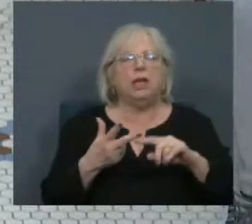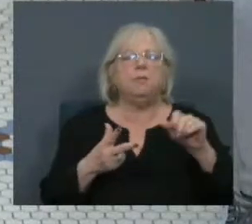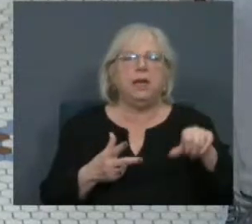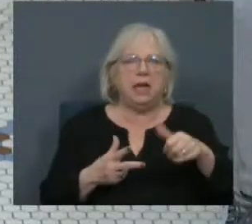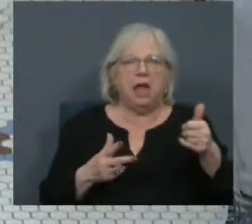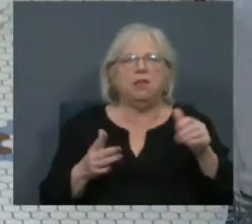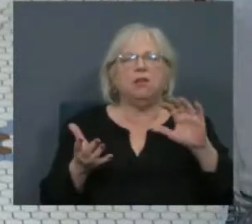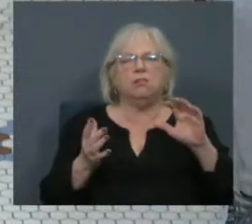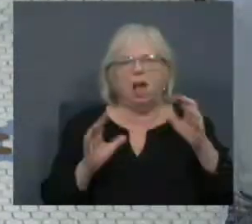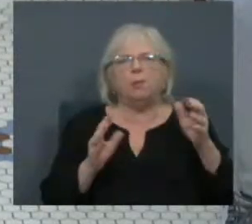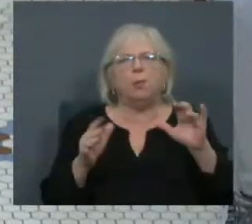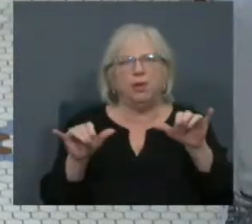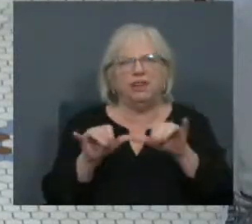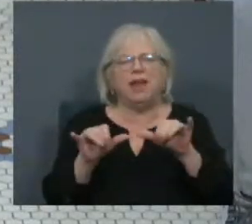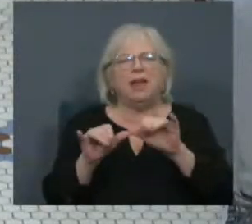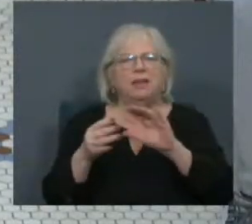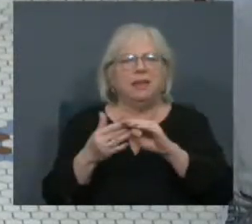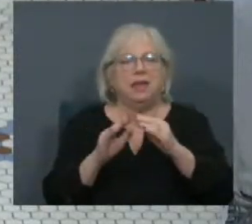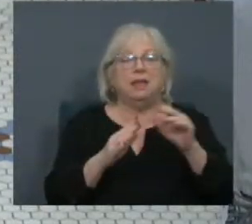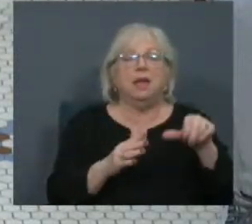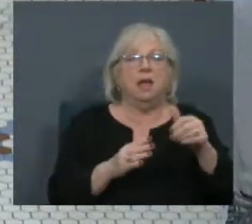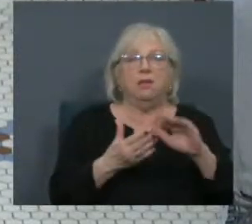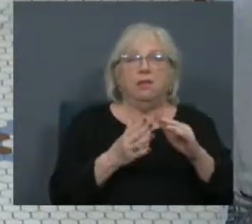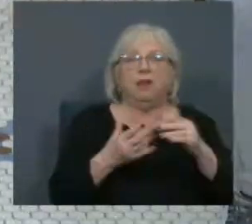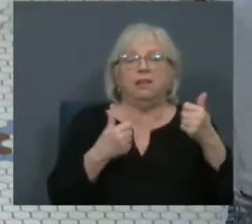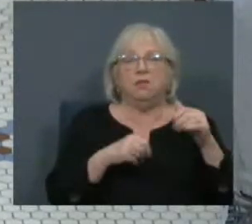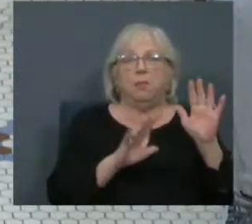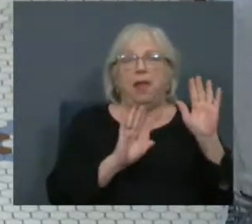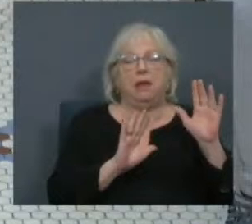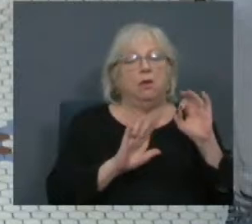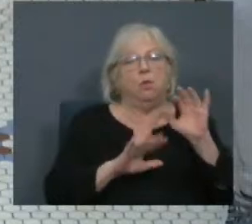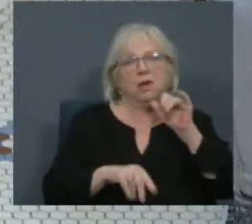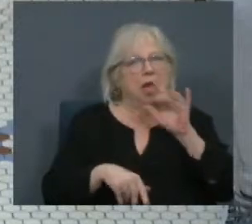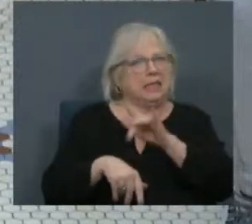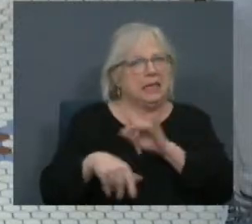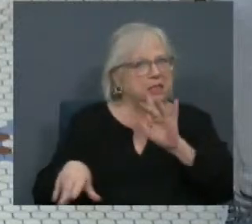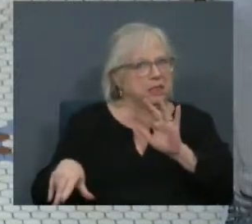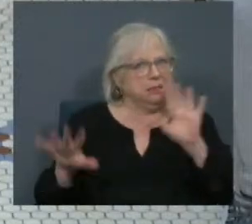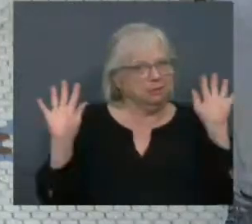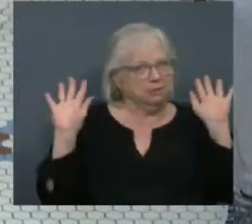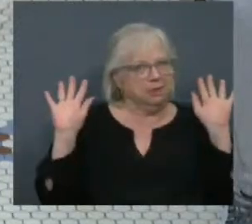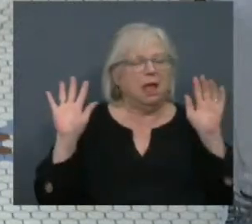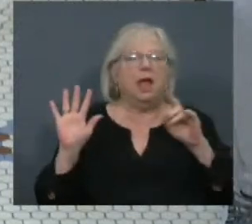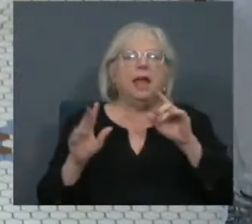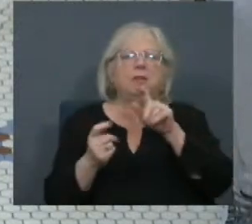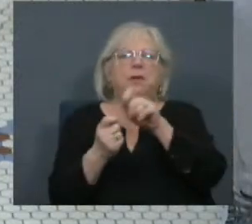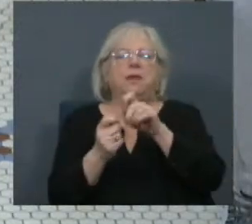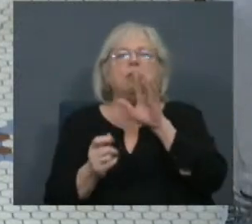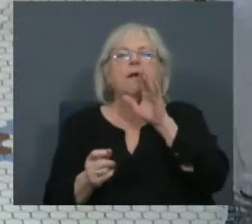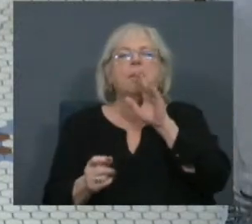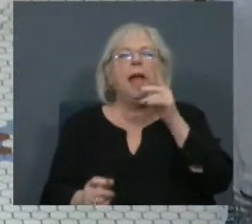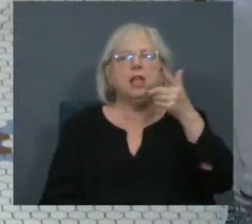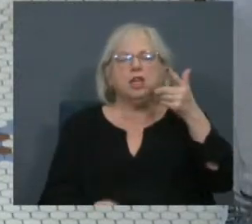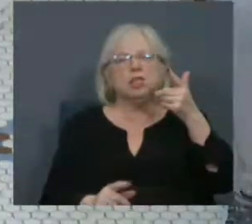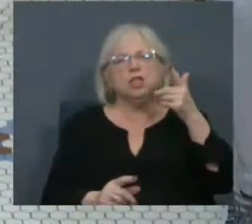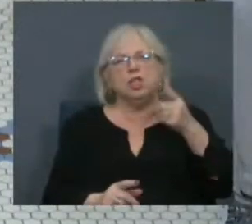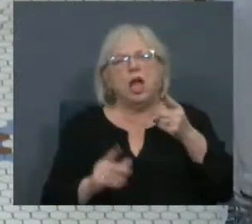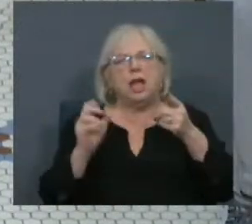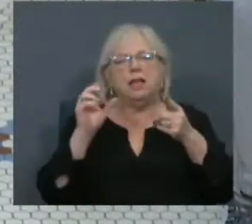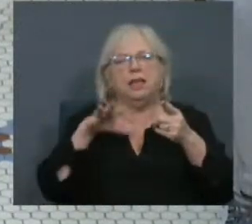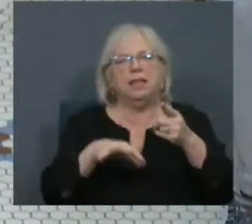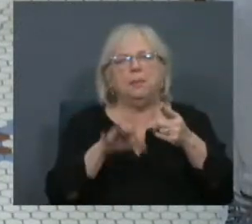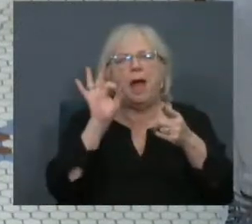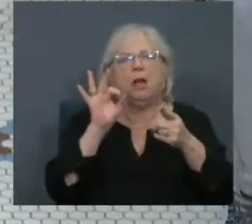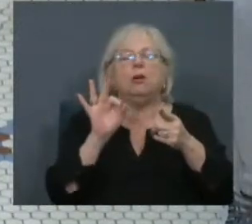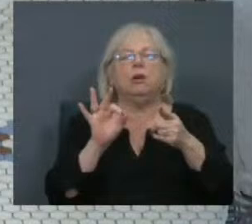Many cities, like I said, have abandoned it or not touched it at all. I specifically talk about ShotSpotter only to mention that this is just